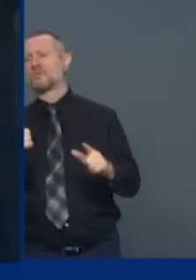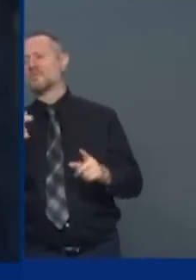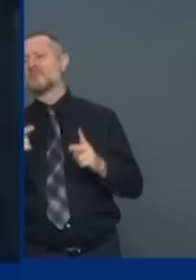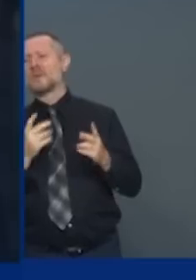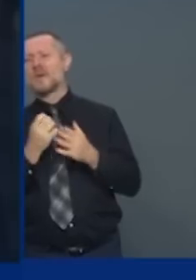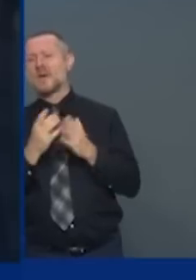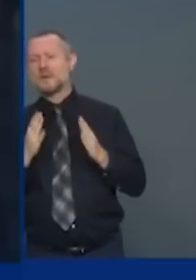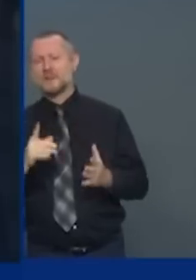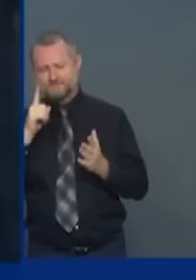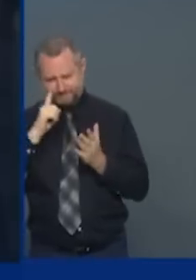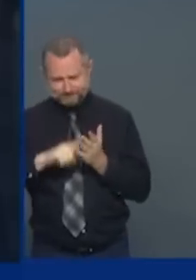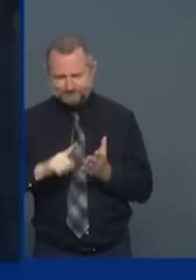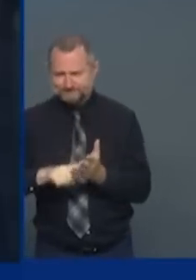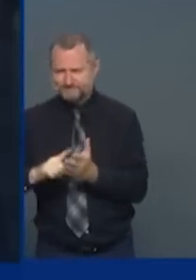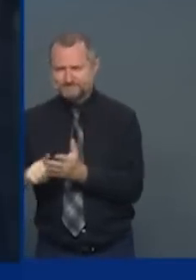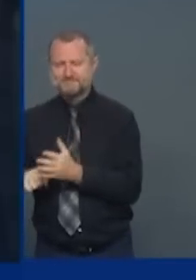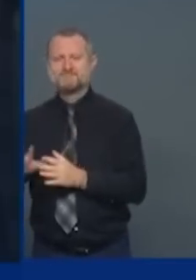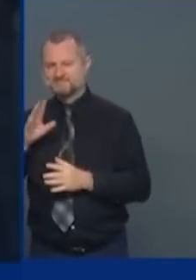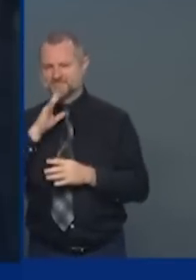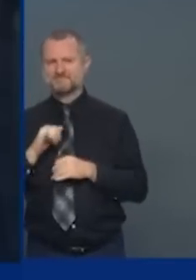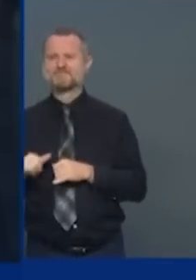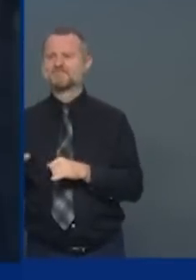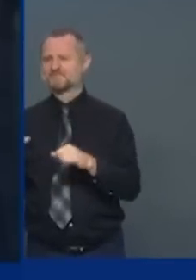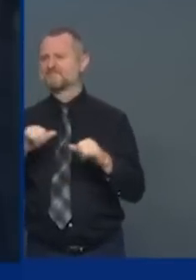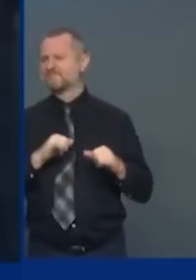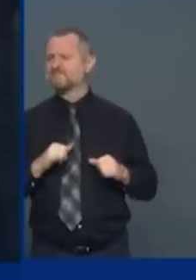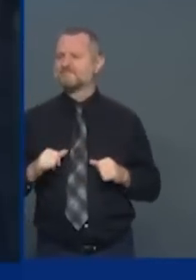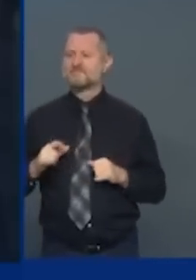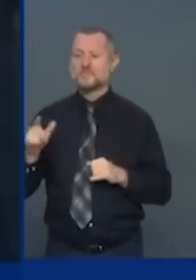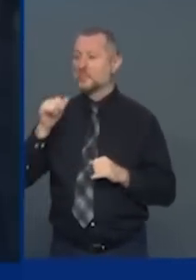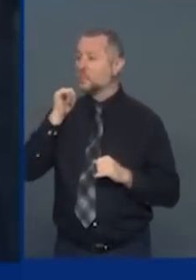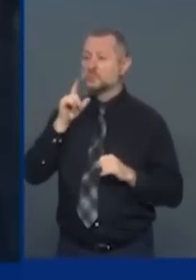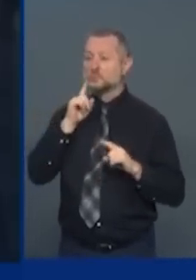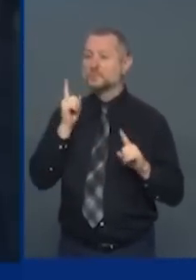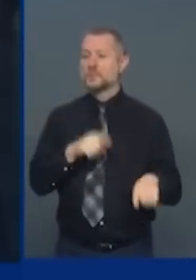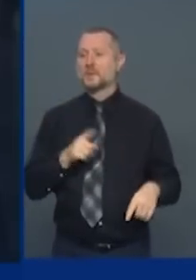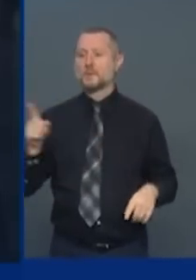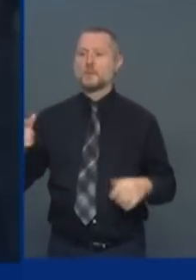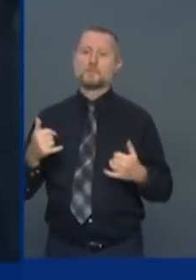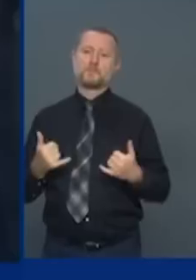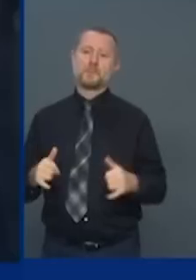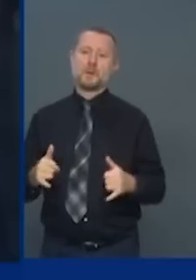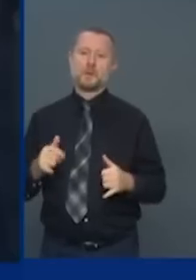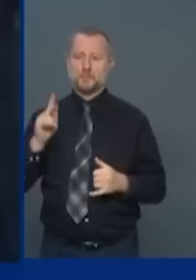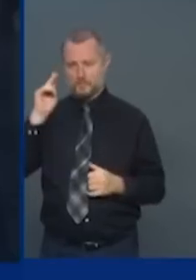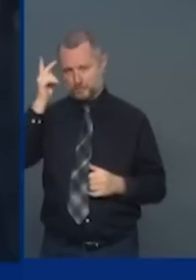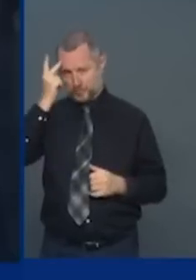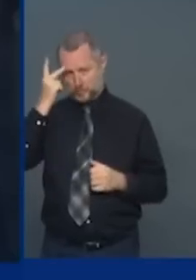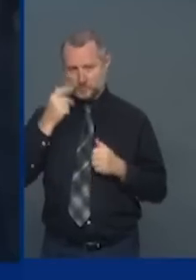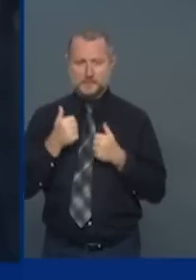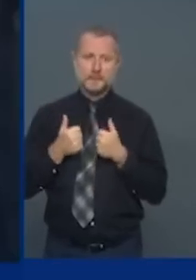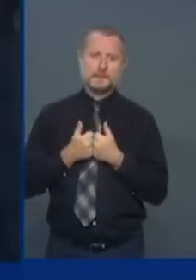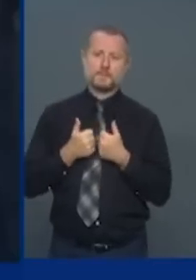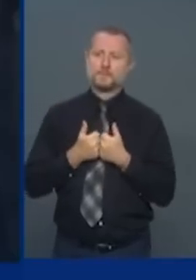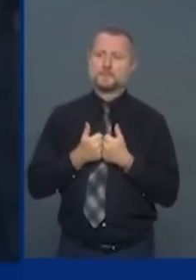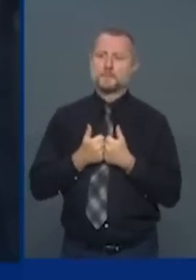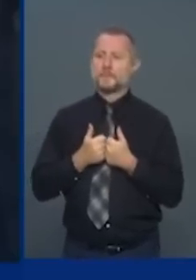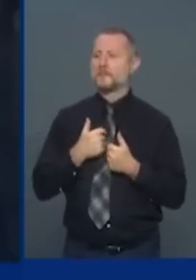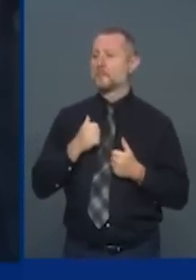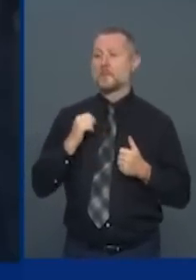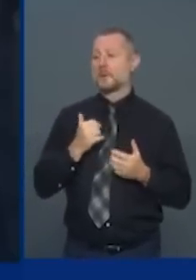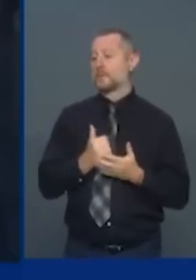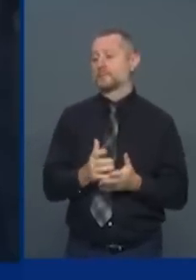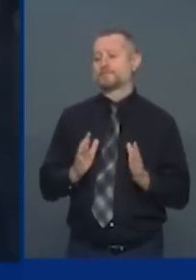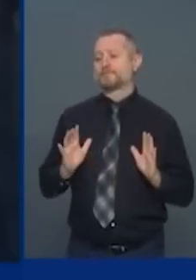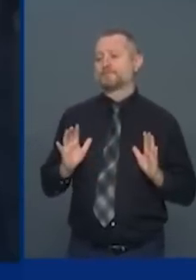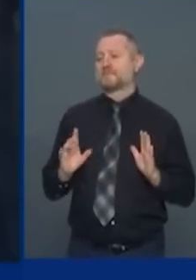They don't want to provide a response. Why? Because they're playing politics. They don't want to help democratic states. They don't